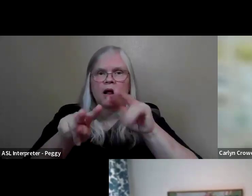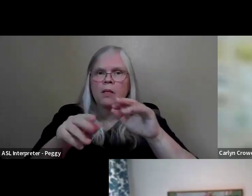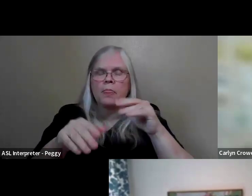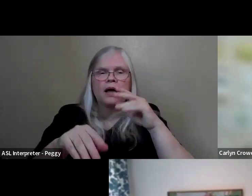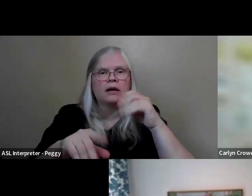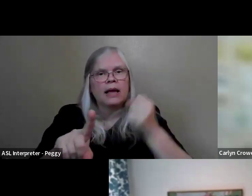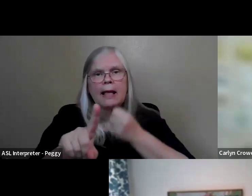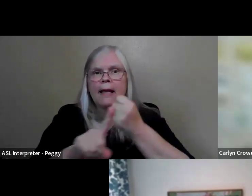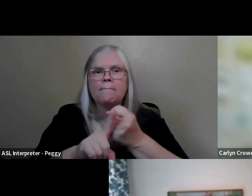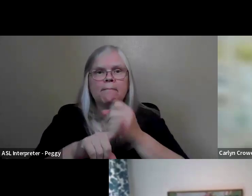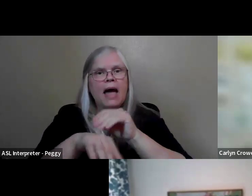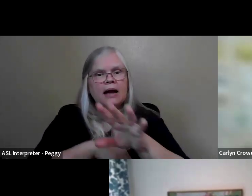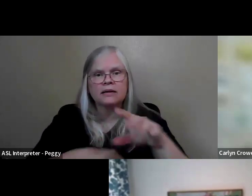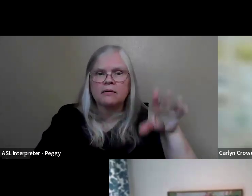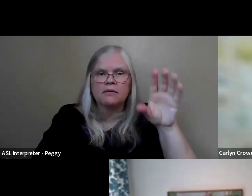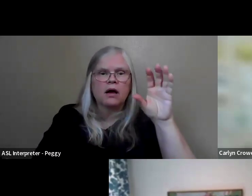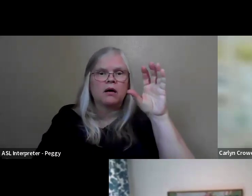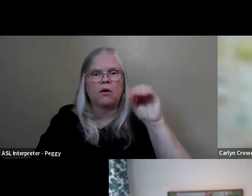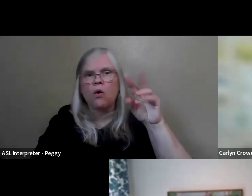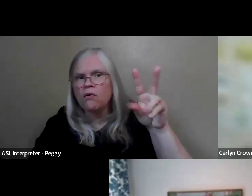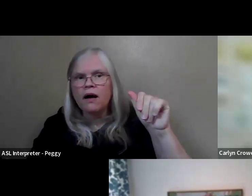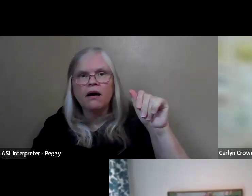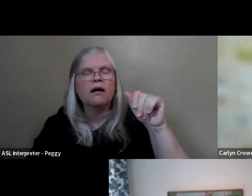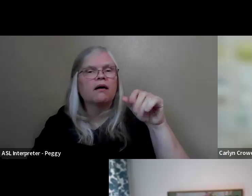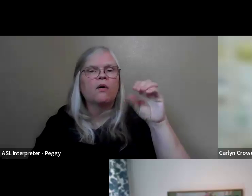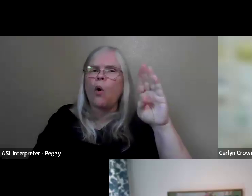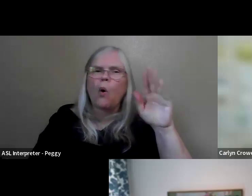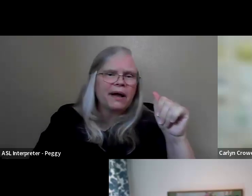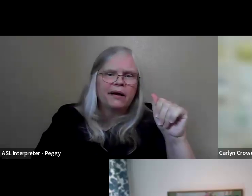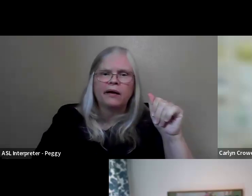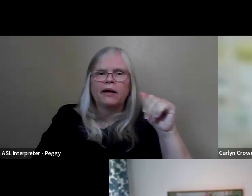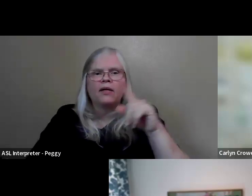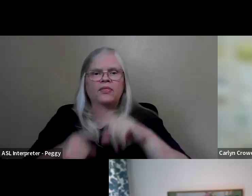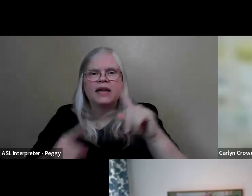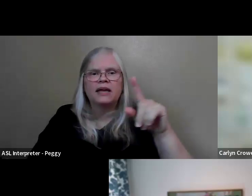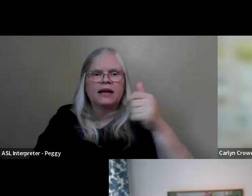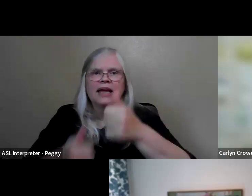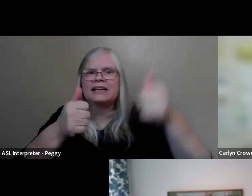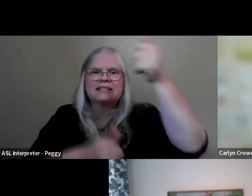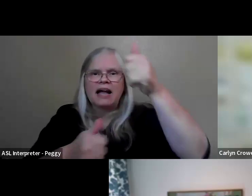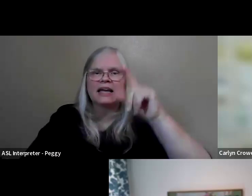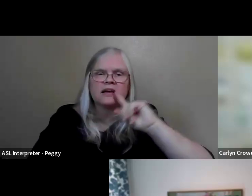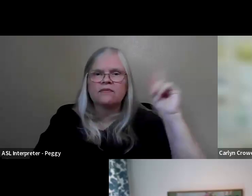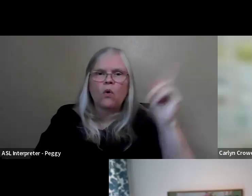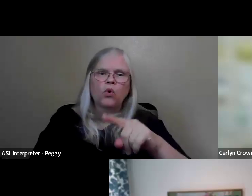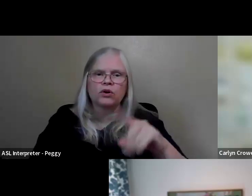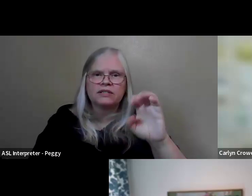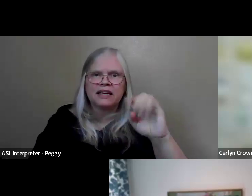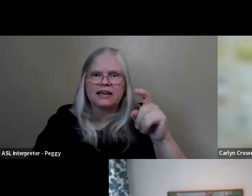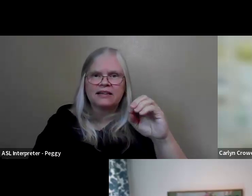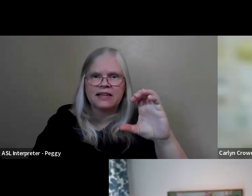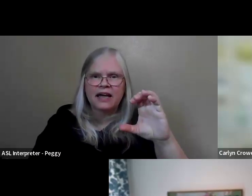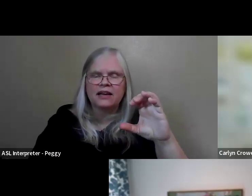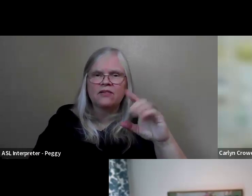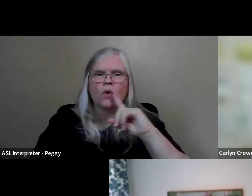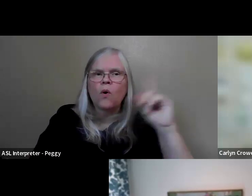of OBA and all the executive orders, and our list got so long trying